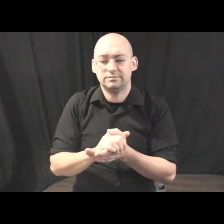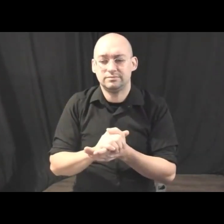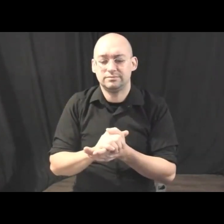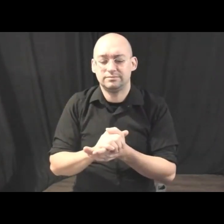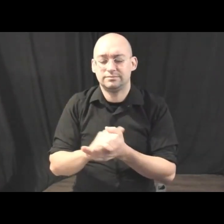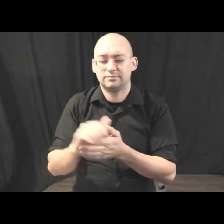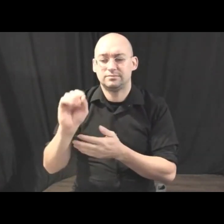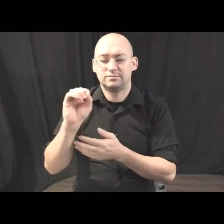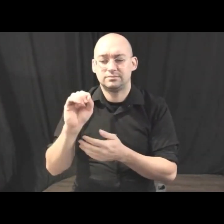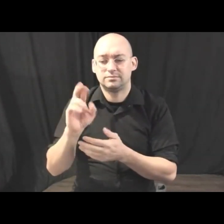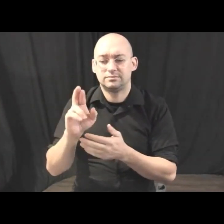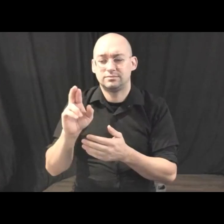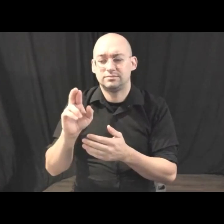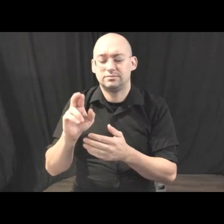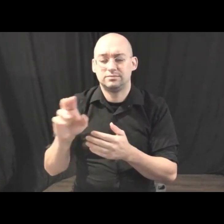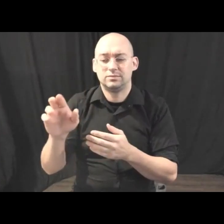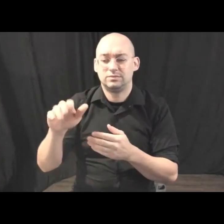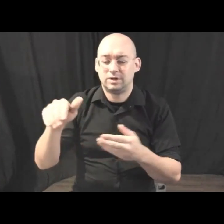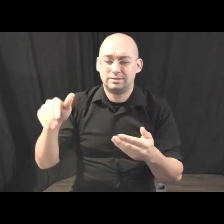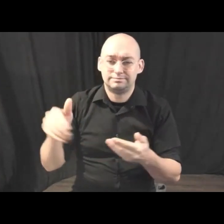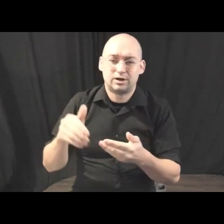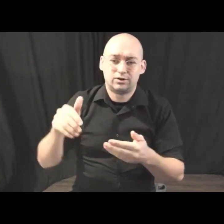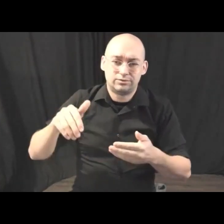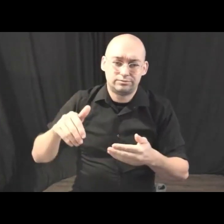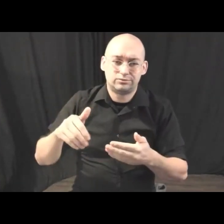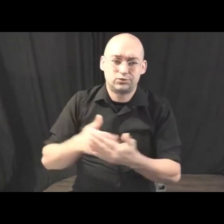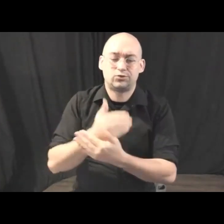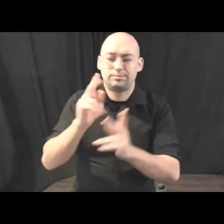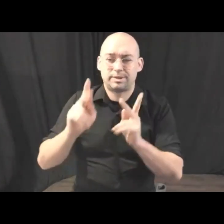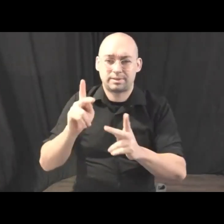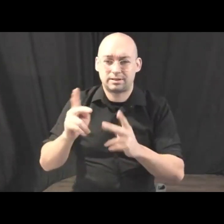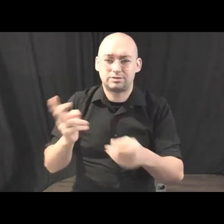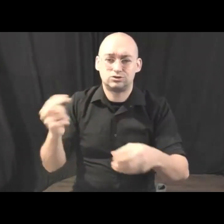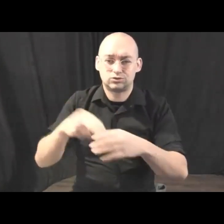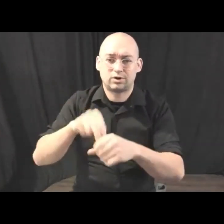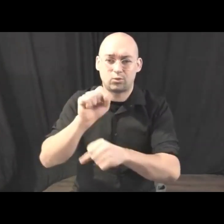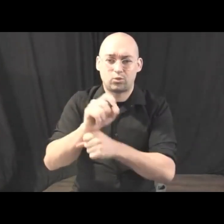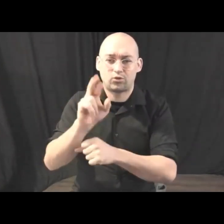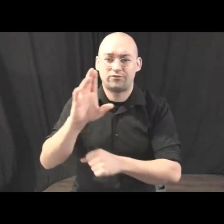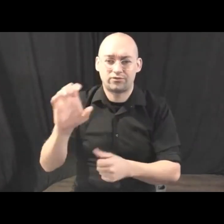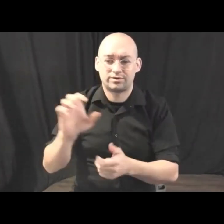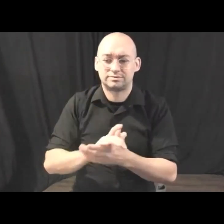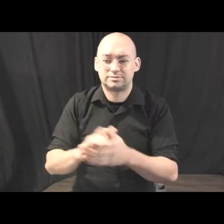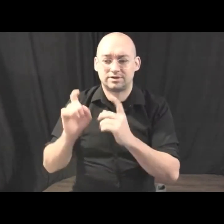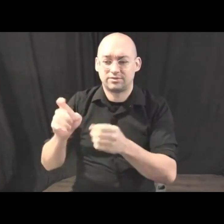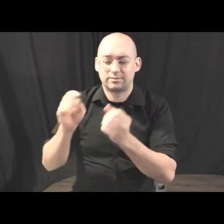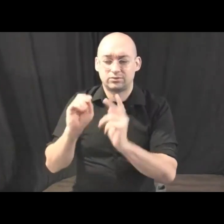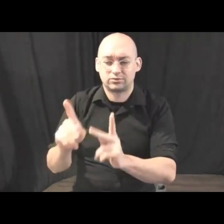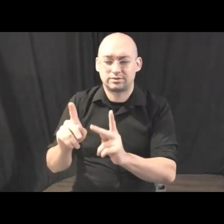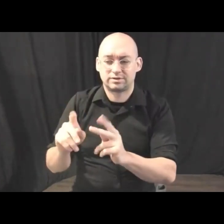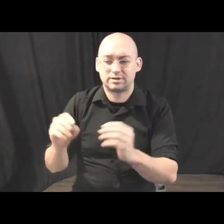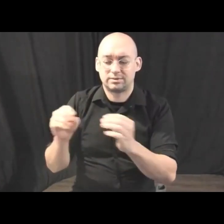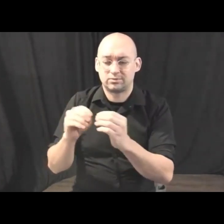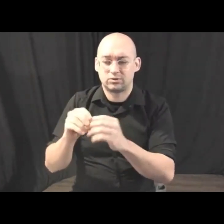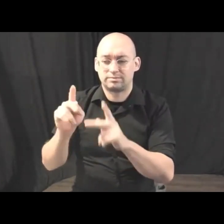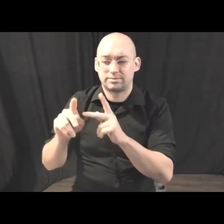work, but also in recruiting new members of the workforce to be in this line of work and taking every opportunity to create those pipelines and make sure they're strong and